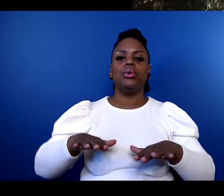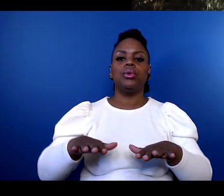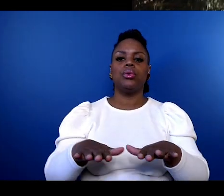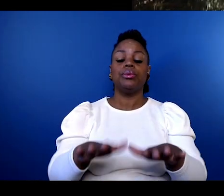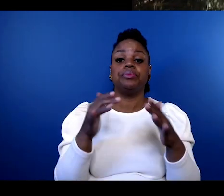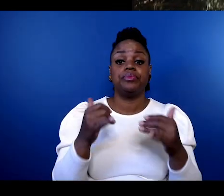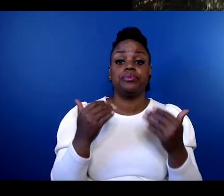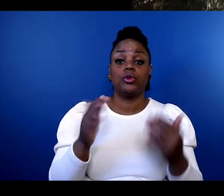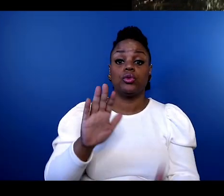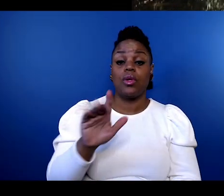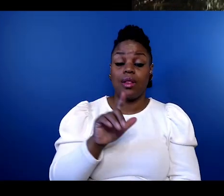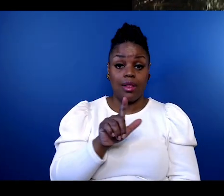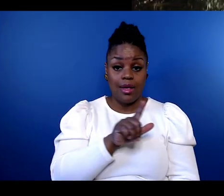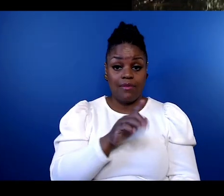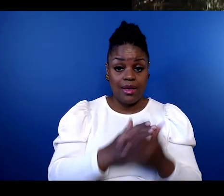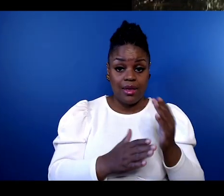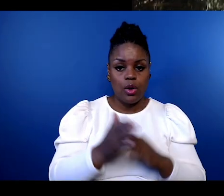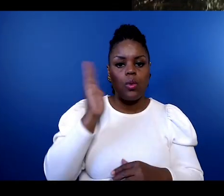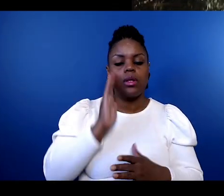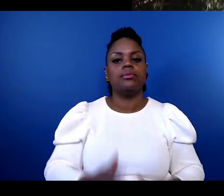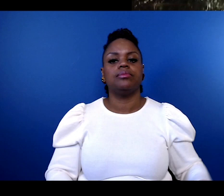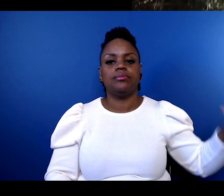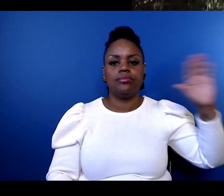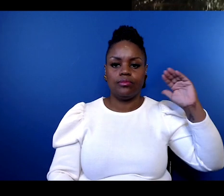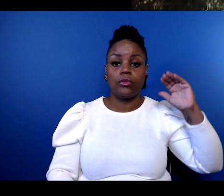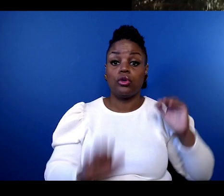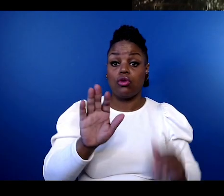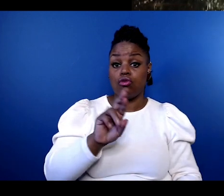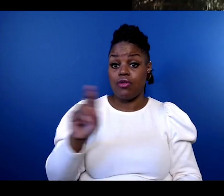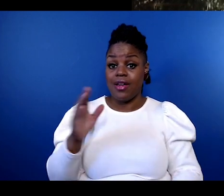Go ahead and take the left arm overhead. And using the right hand, we're